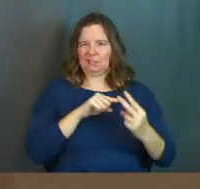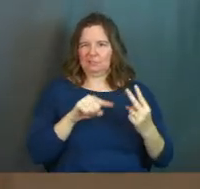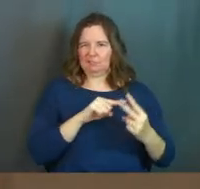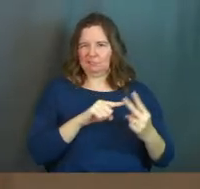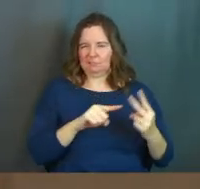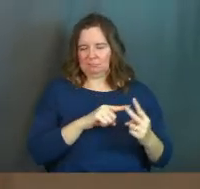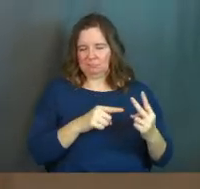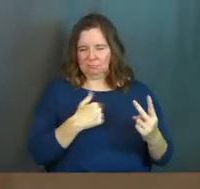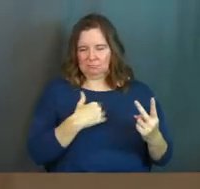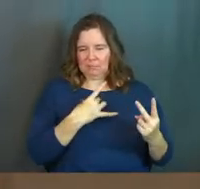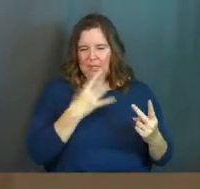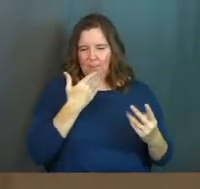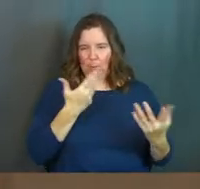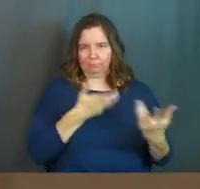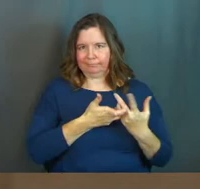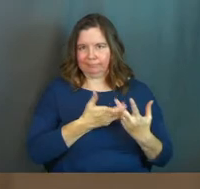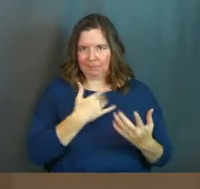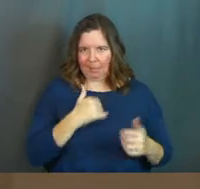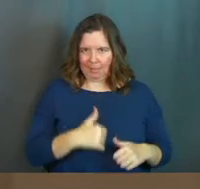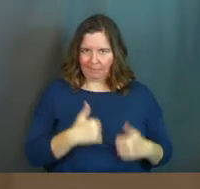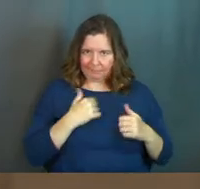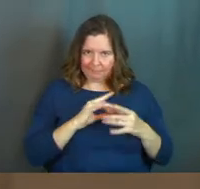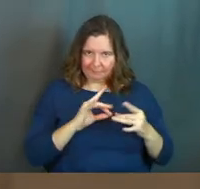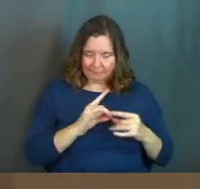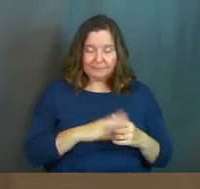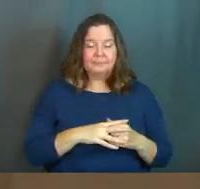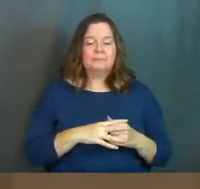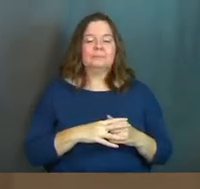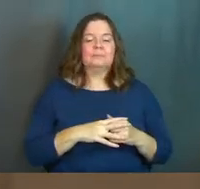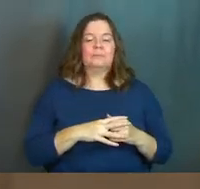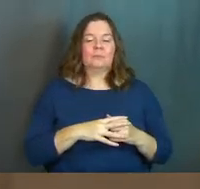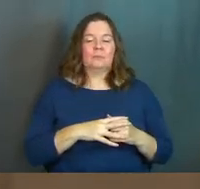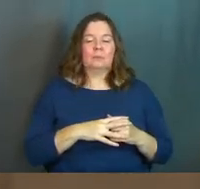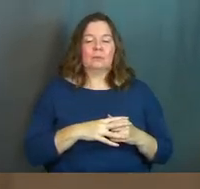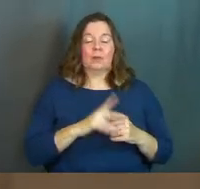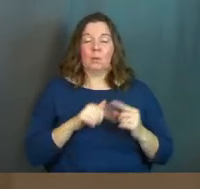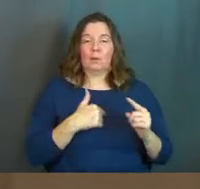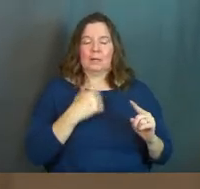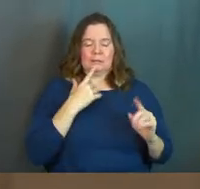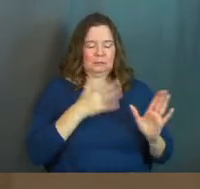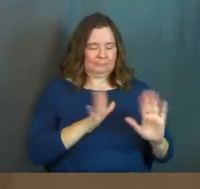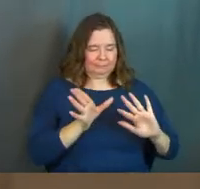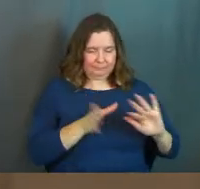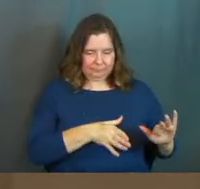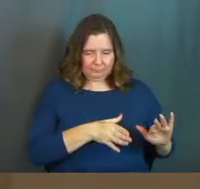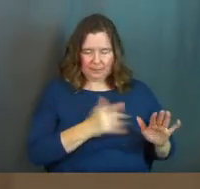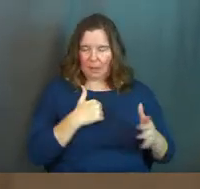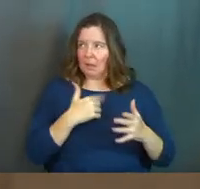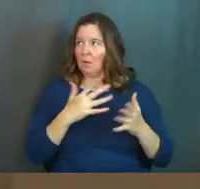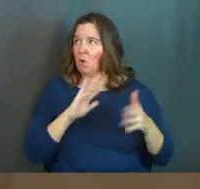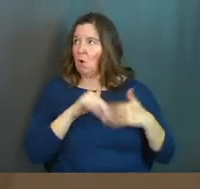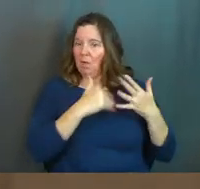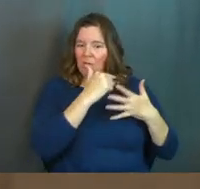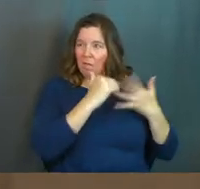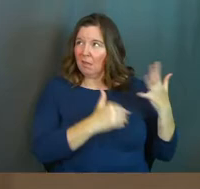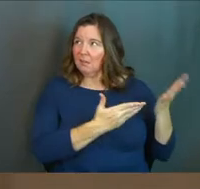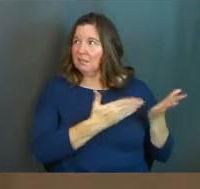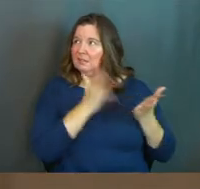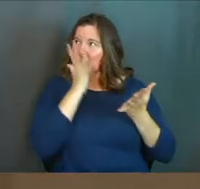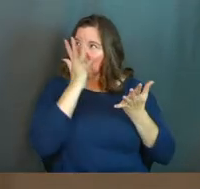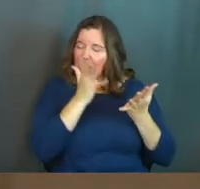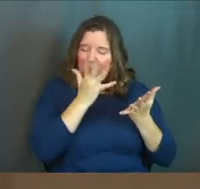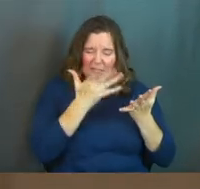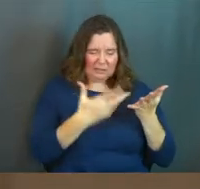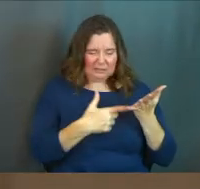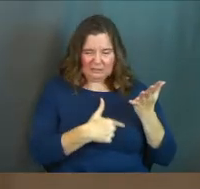like both of them. You know, they both work, but, and that's when I said, Lord, you know what? I'm carrying all this shame,